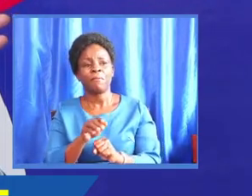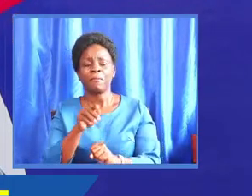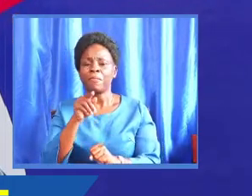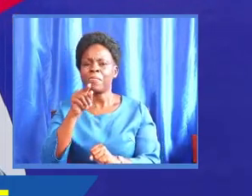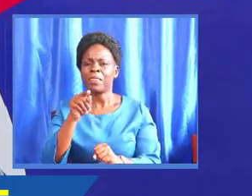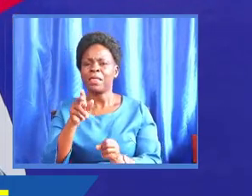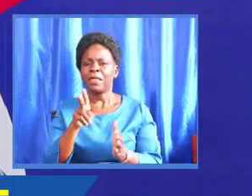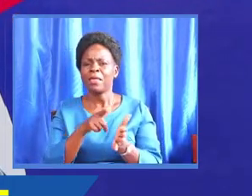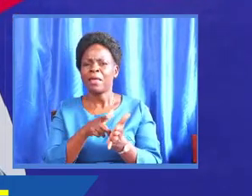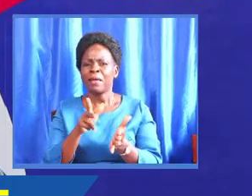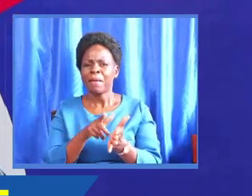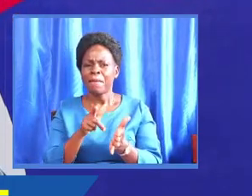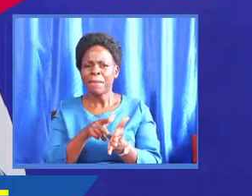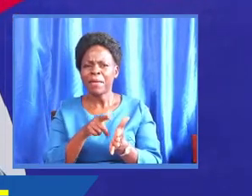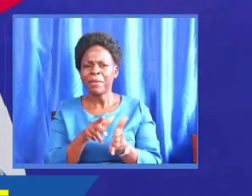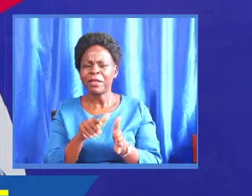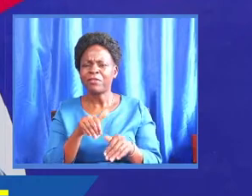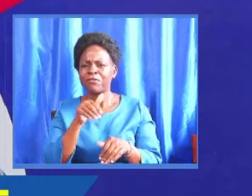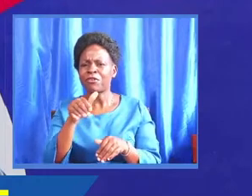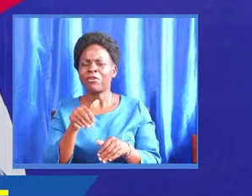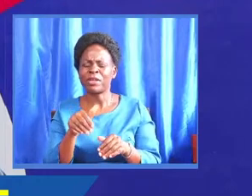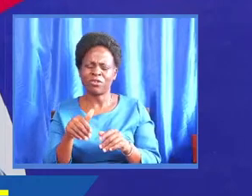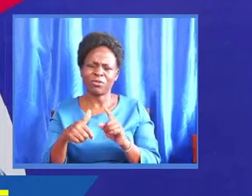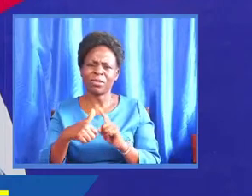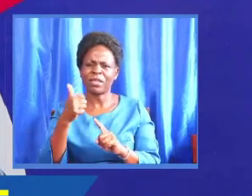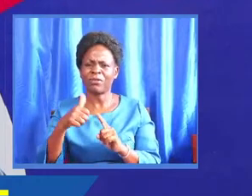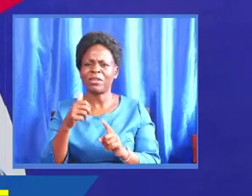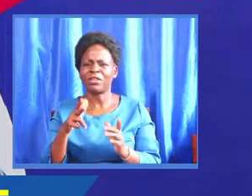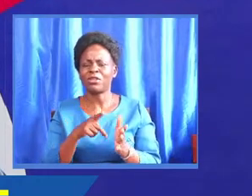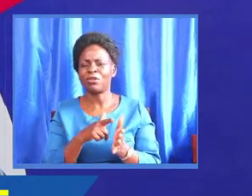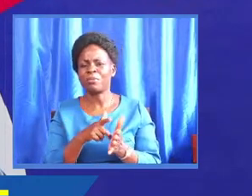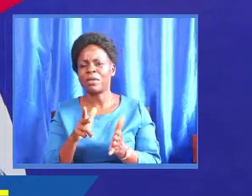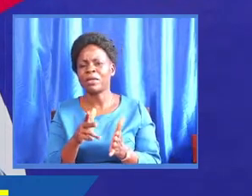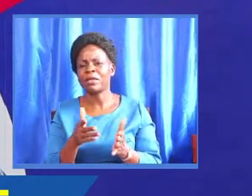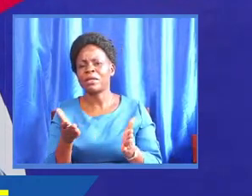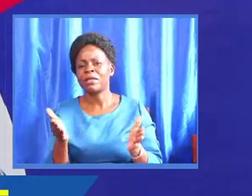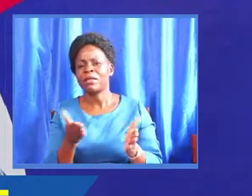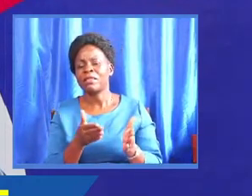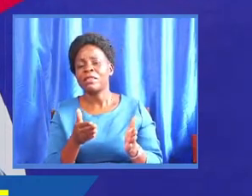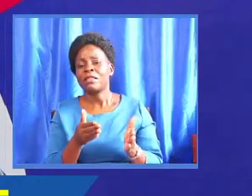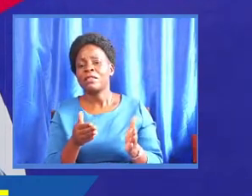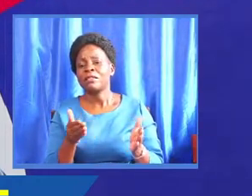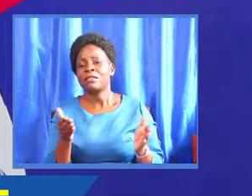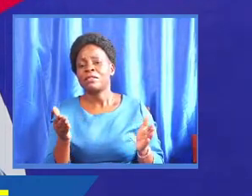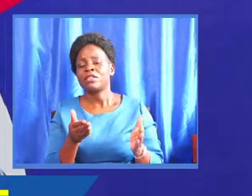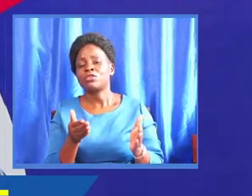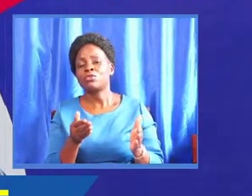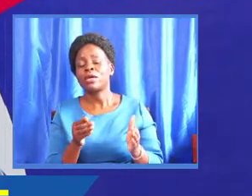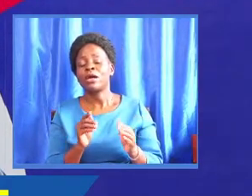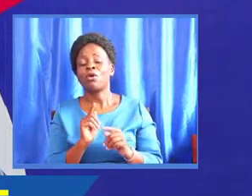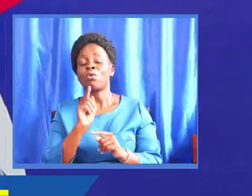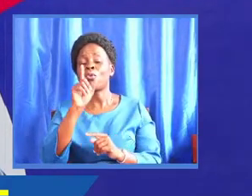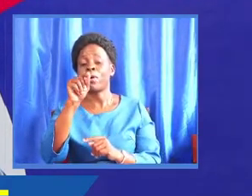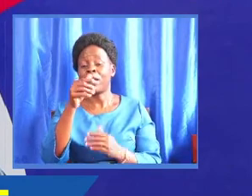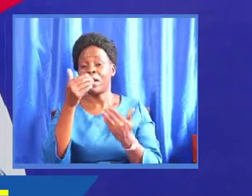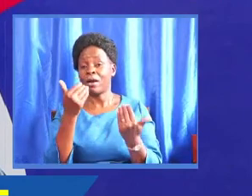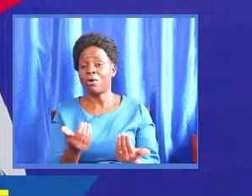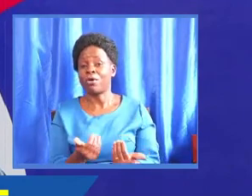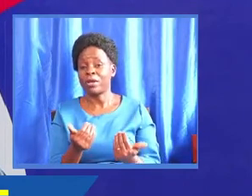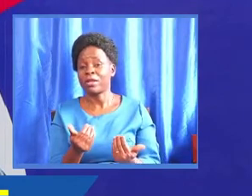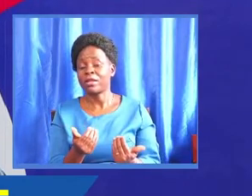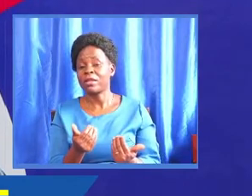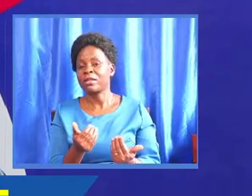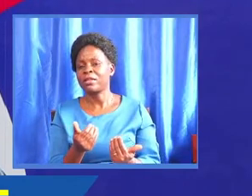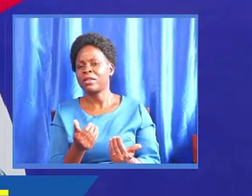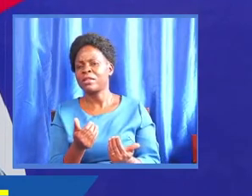should be equivalent to the amount of the rent you're paying. This way they can grow their credit book. So that is where we're heading now. So you